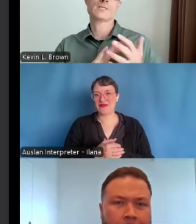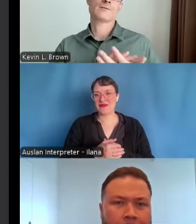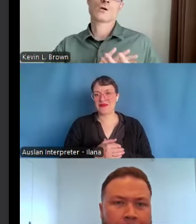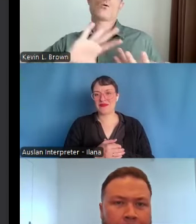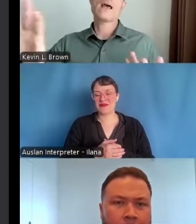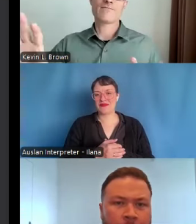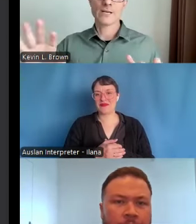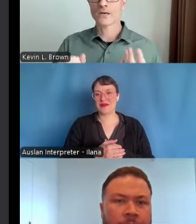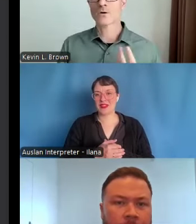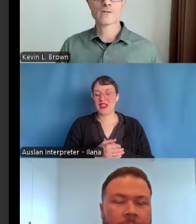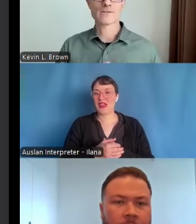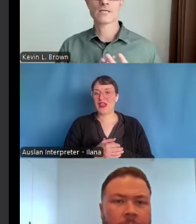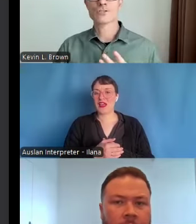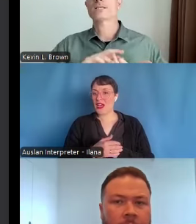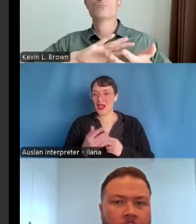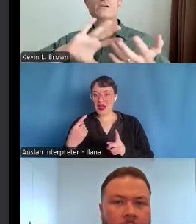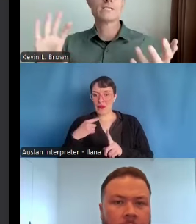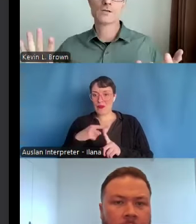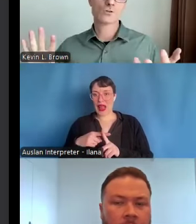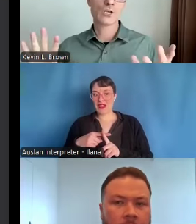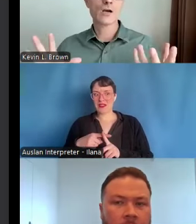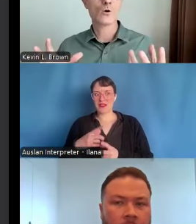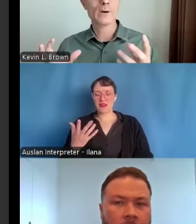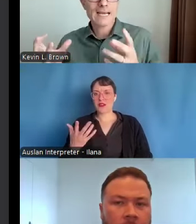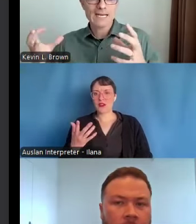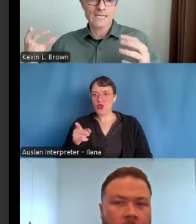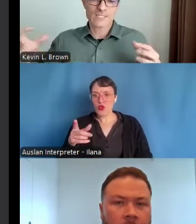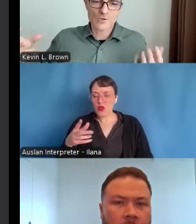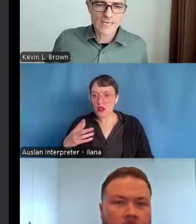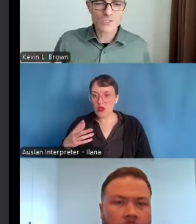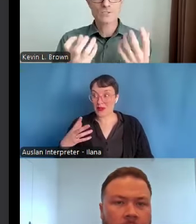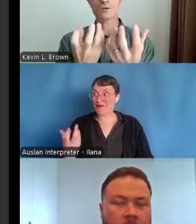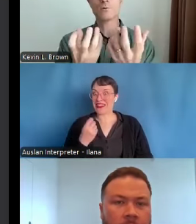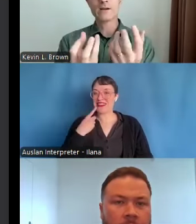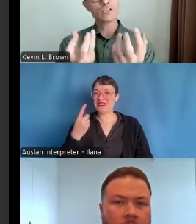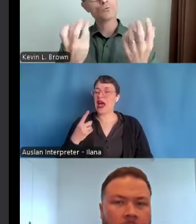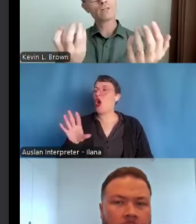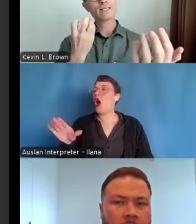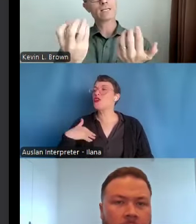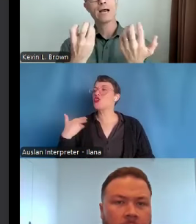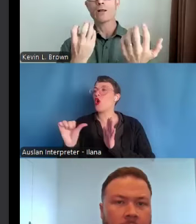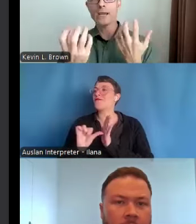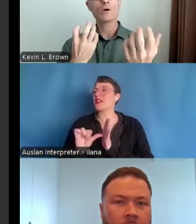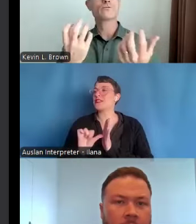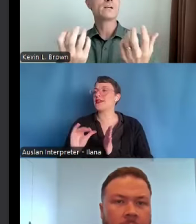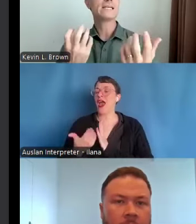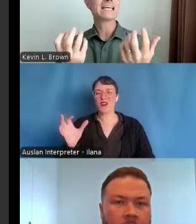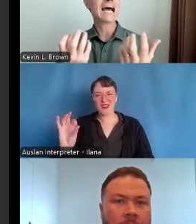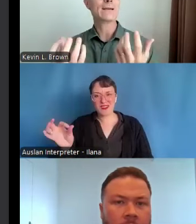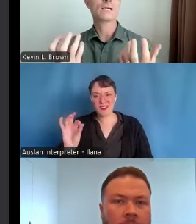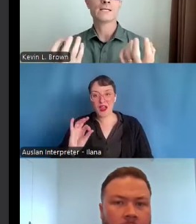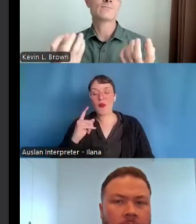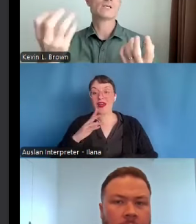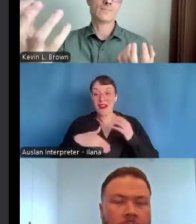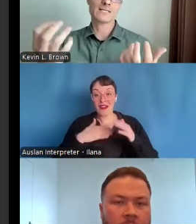all of a sudden turn away funding or all of a sudden just tell previous donors no. But the idea is you get to a certain point and you really decide, okay, which funding